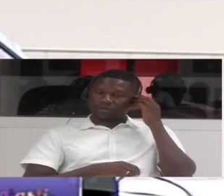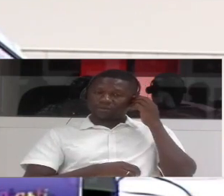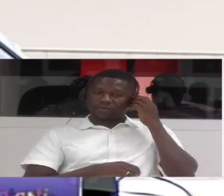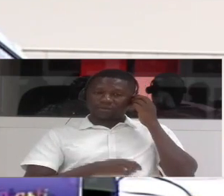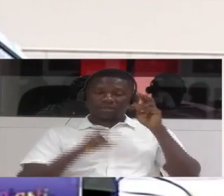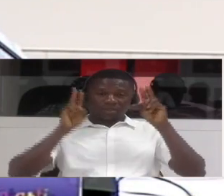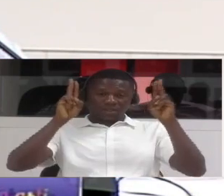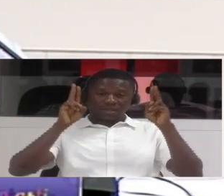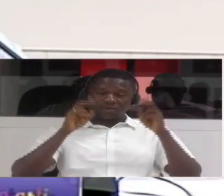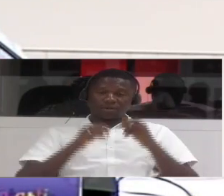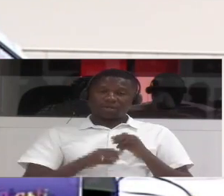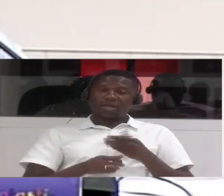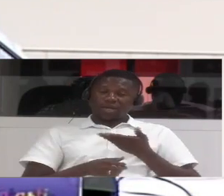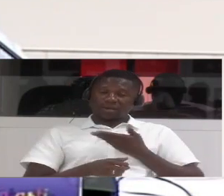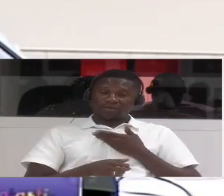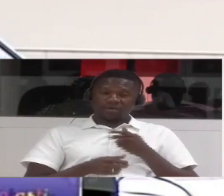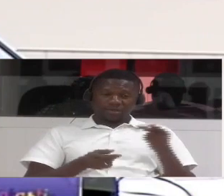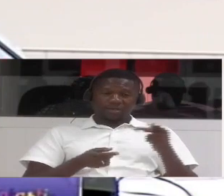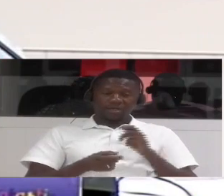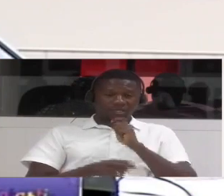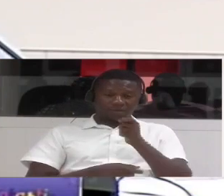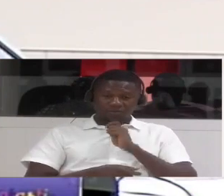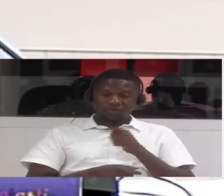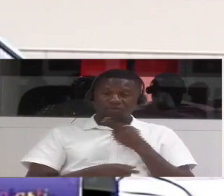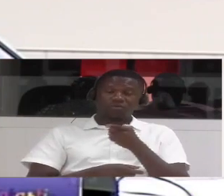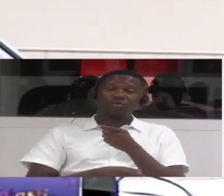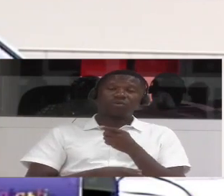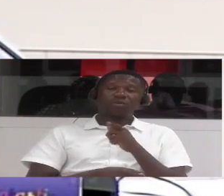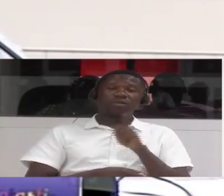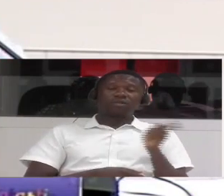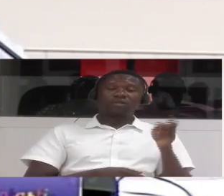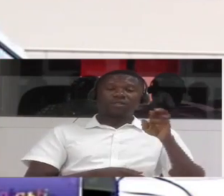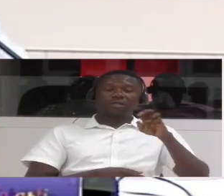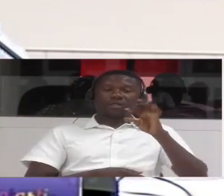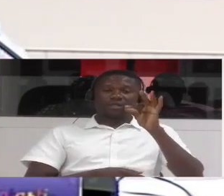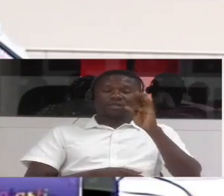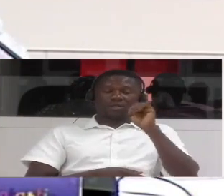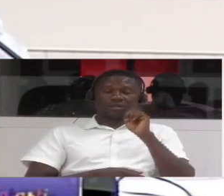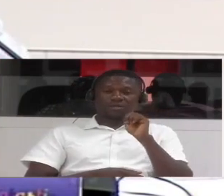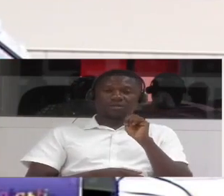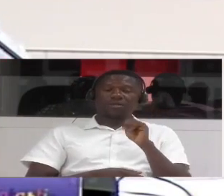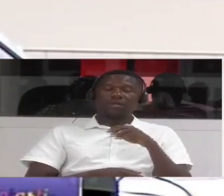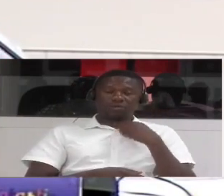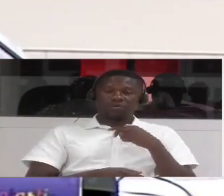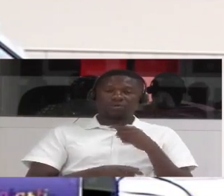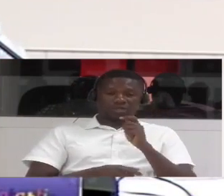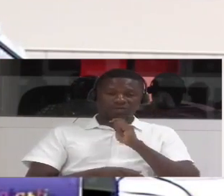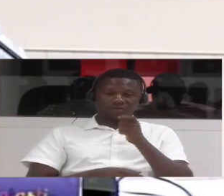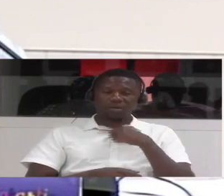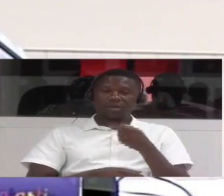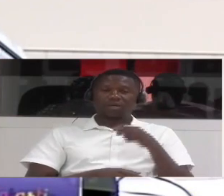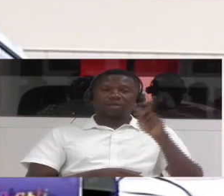JAMMEH granted an interview to the GRTS. He was being interviewed by Mr. Keba Diba, who is now